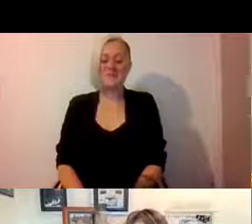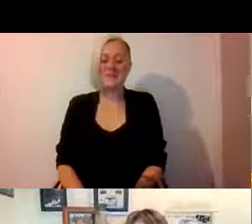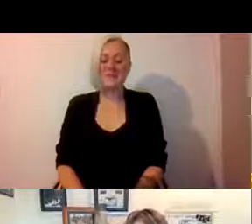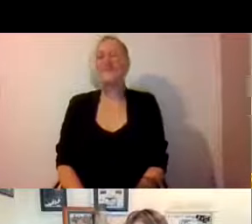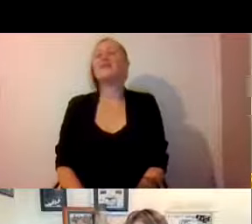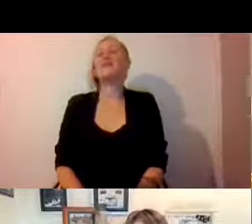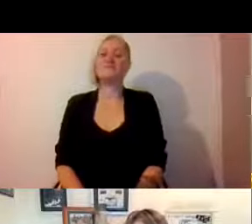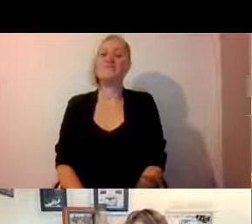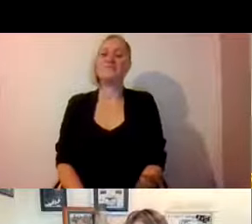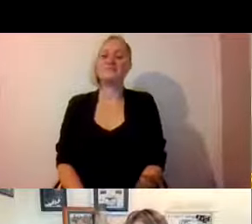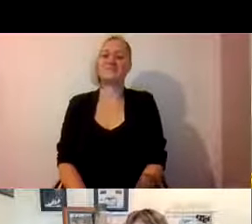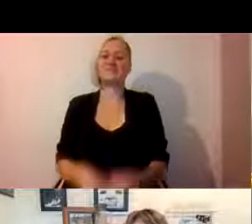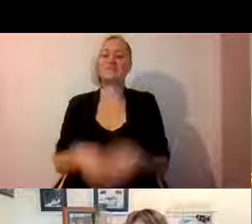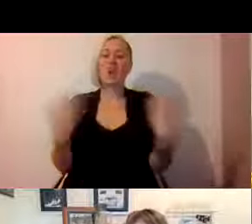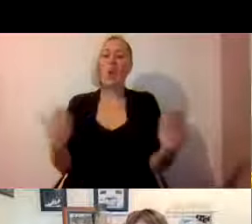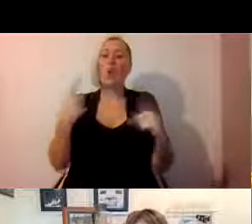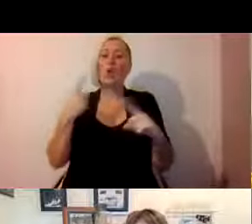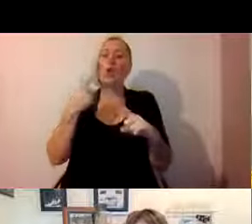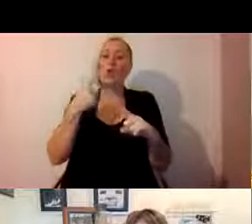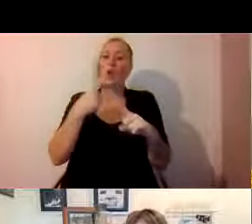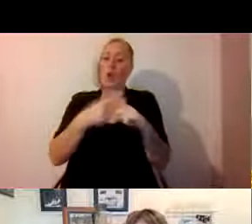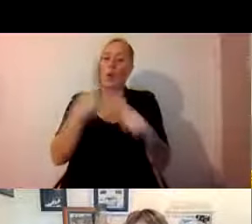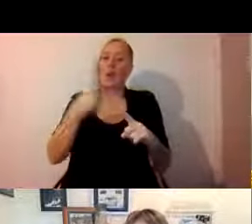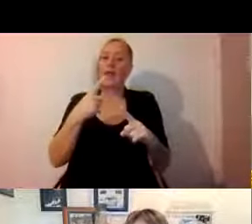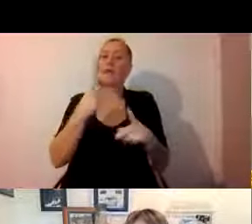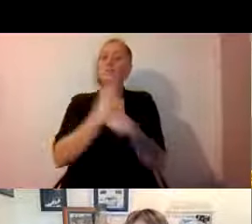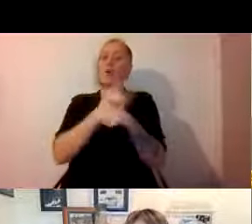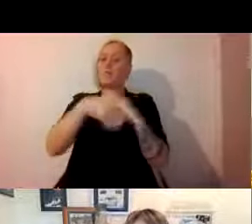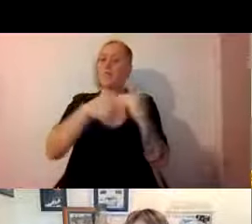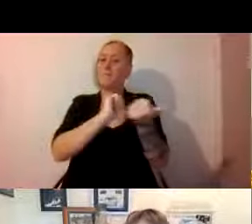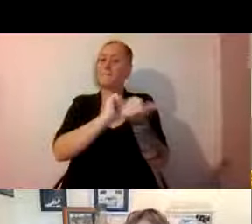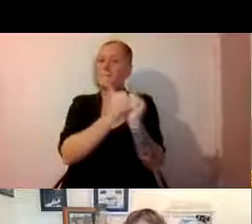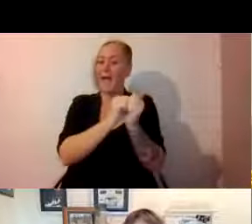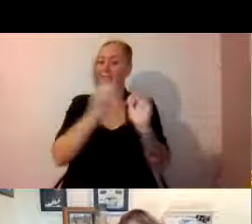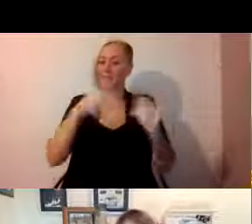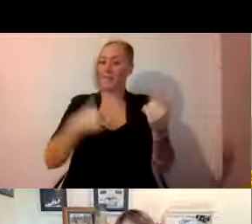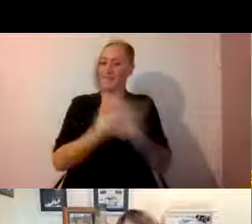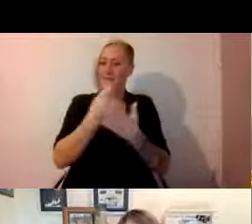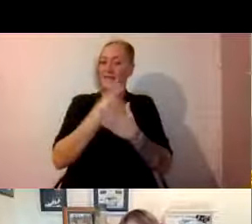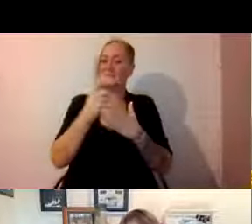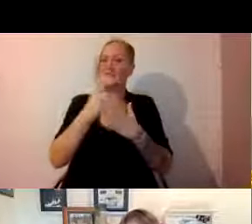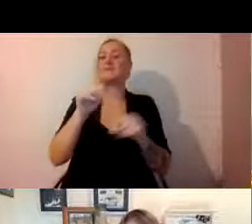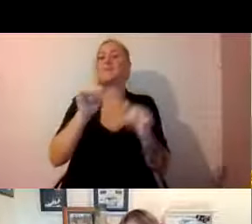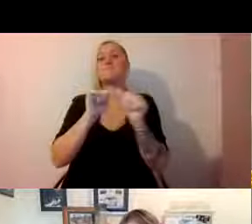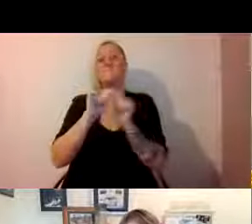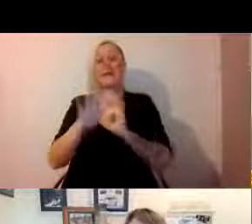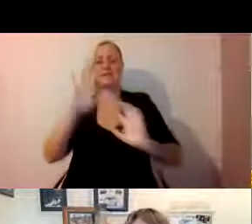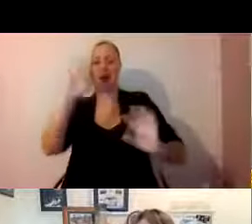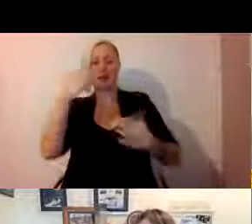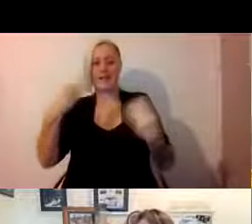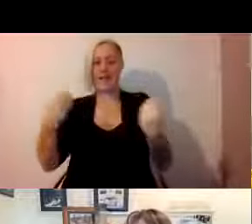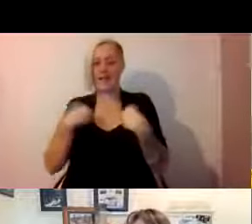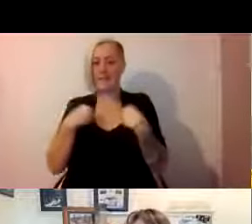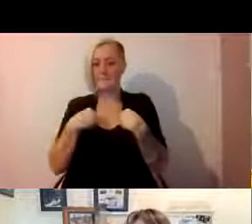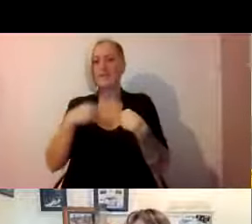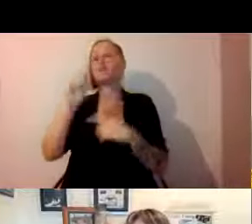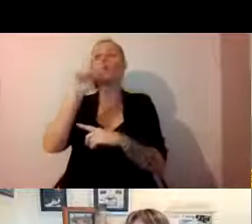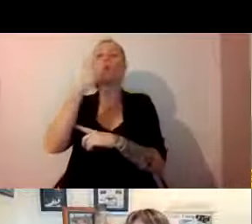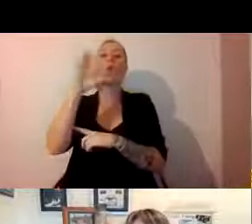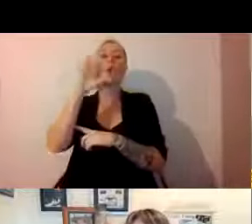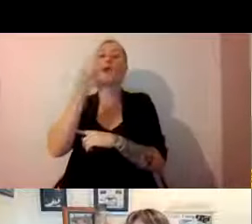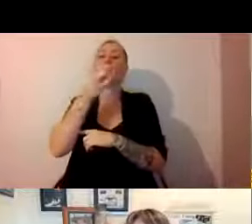So now really quickly onto our partners for the event, the amazing AUSLAN Company. So we're going to hear a little bit more from